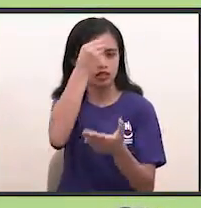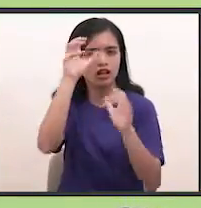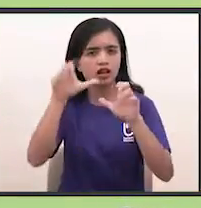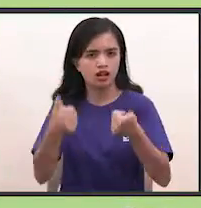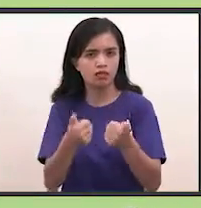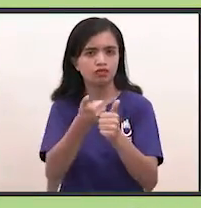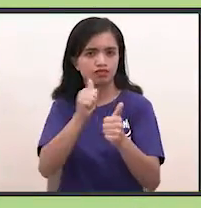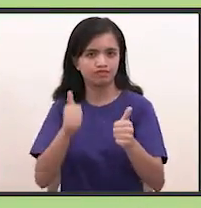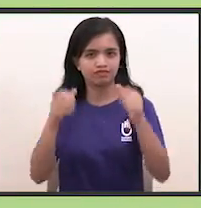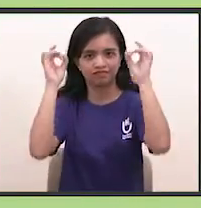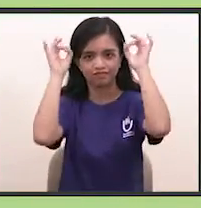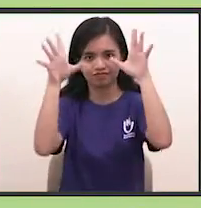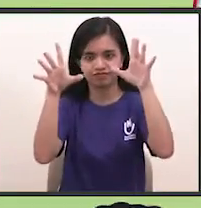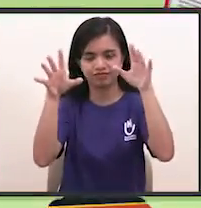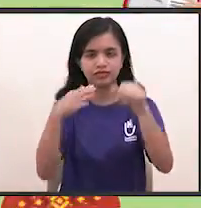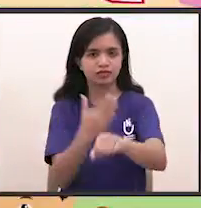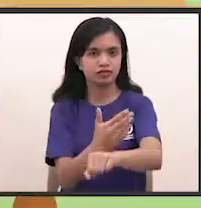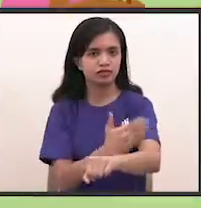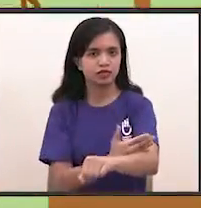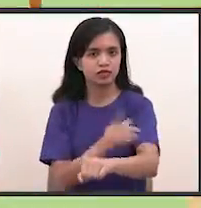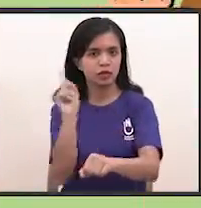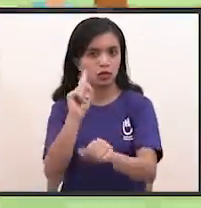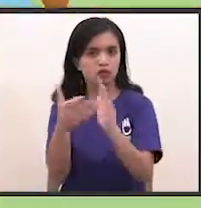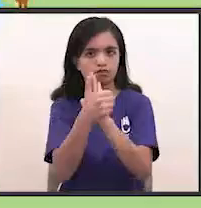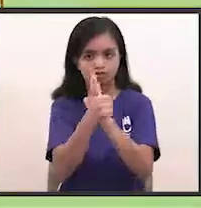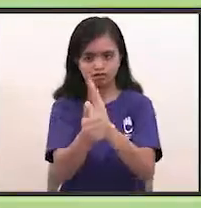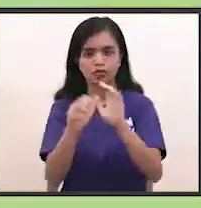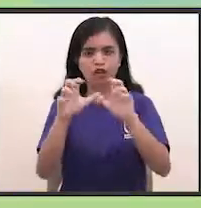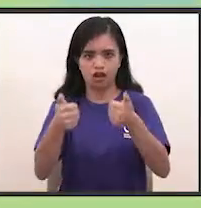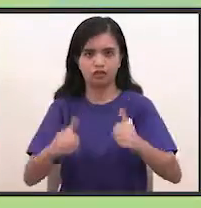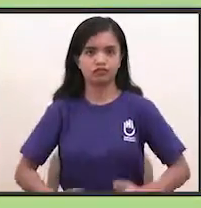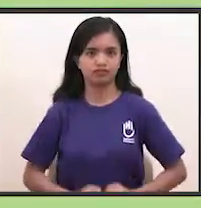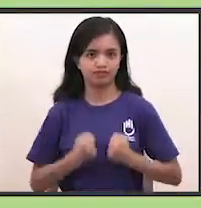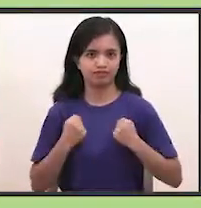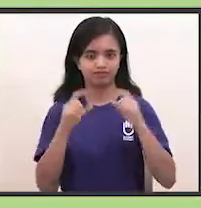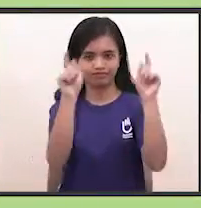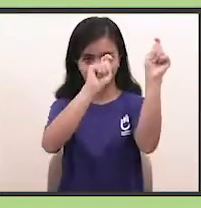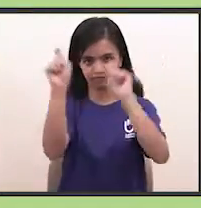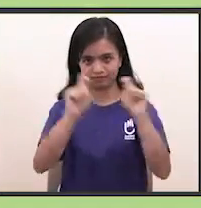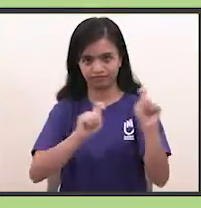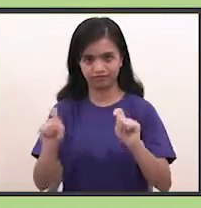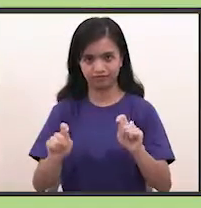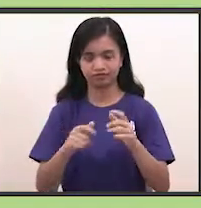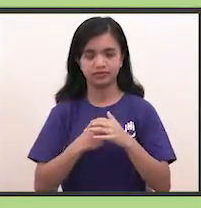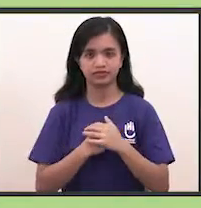avoid dangers and improve your capacity to recover from disasters.